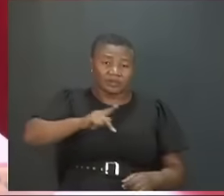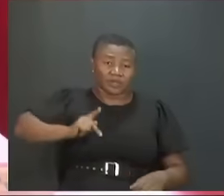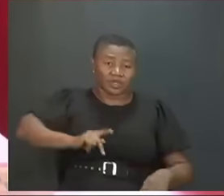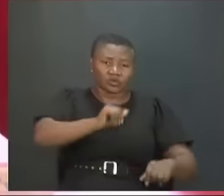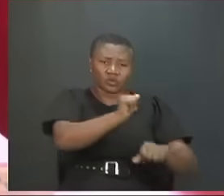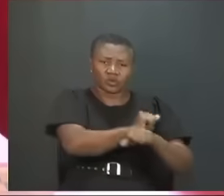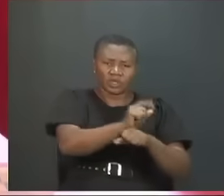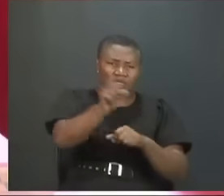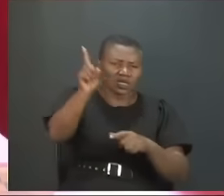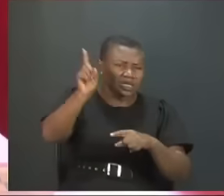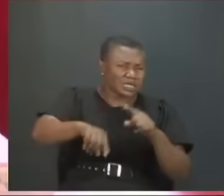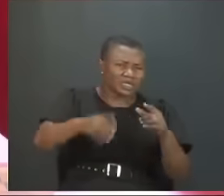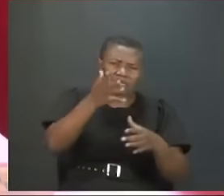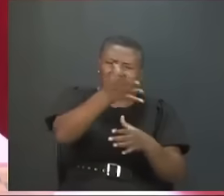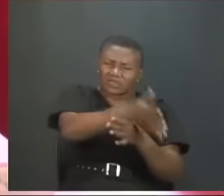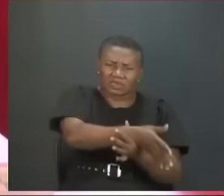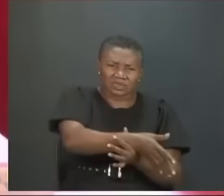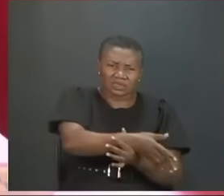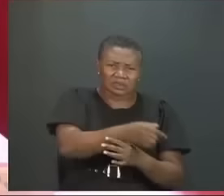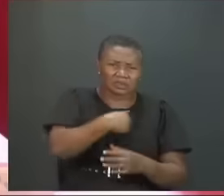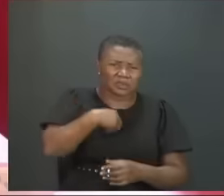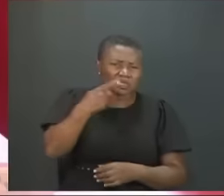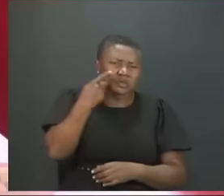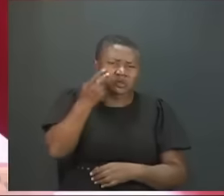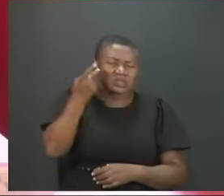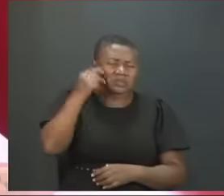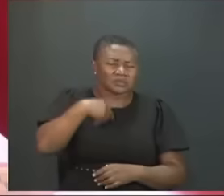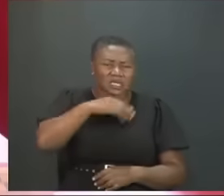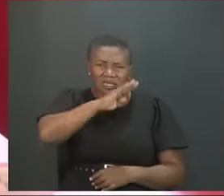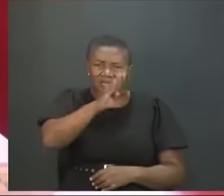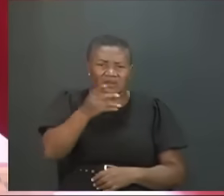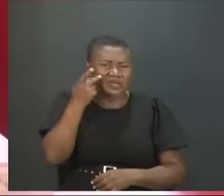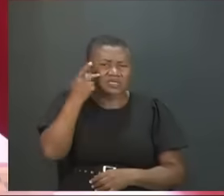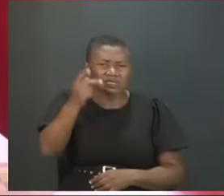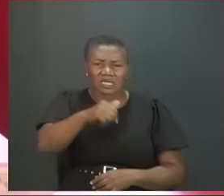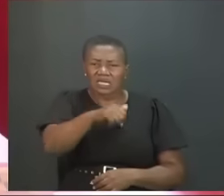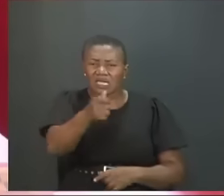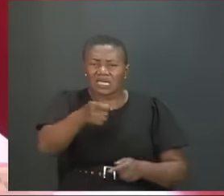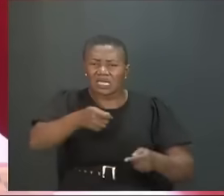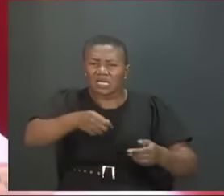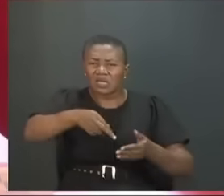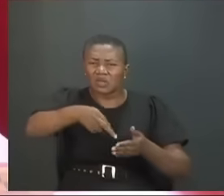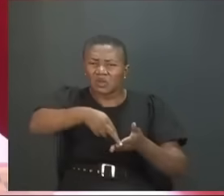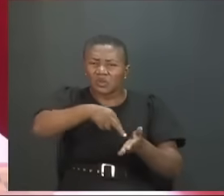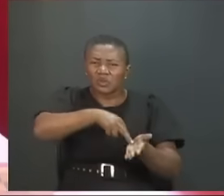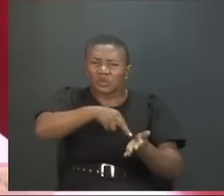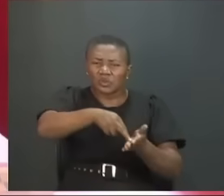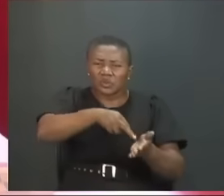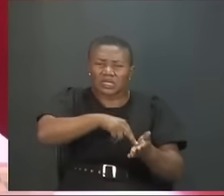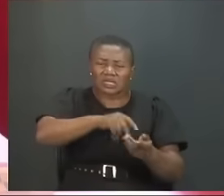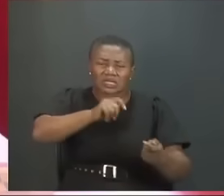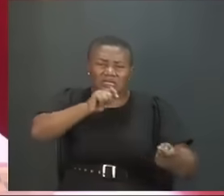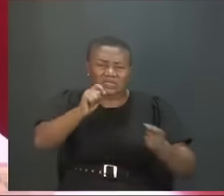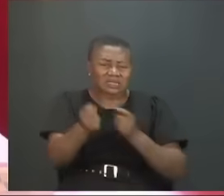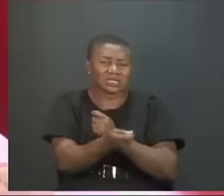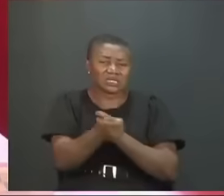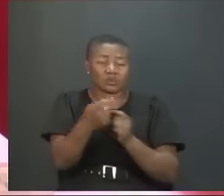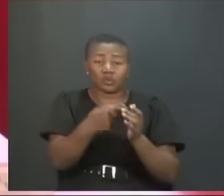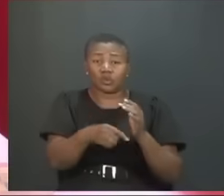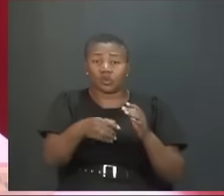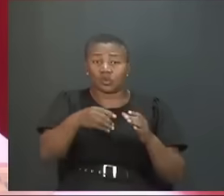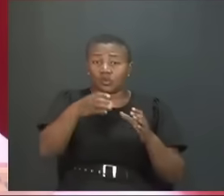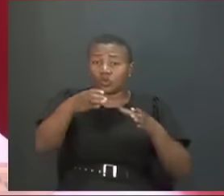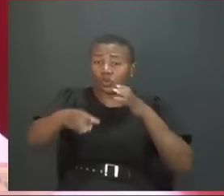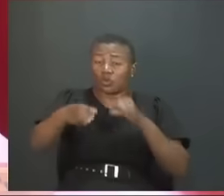haven't seen a ruling changing this position of the Supreme Court. So as